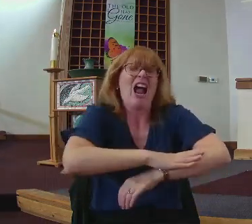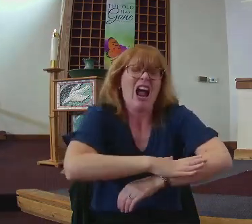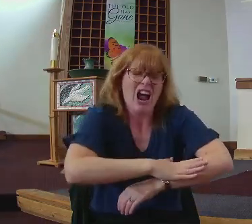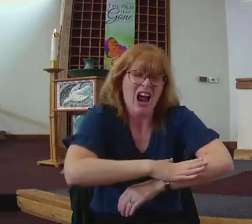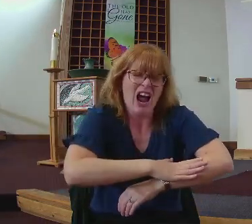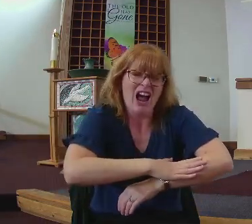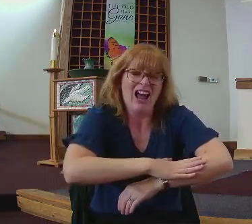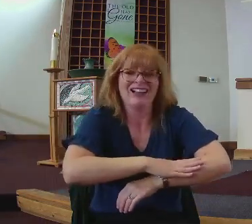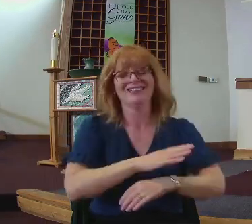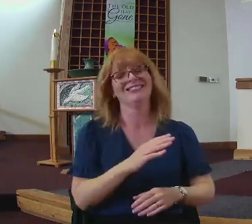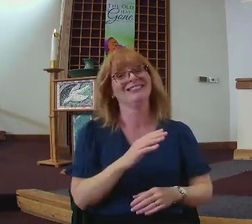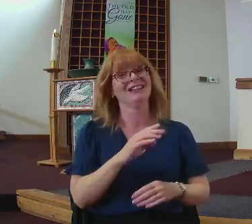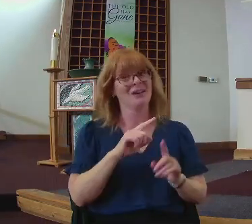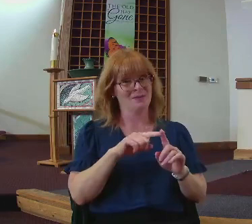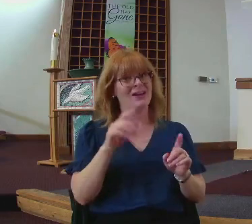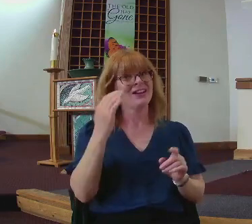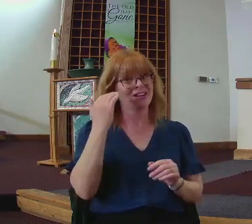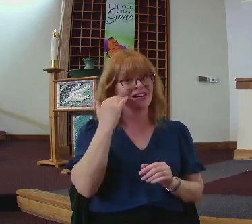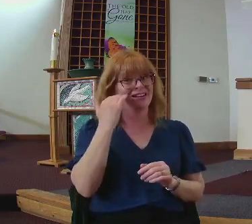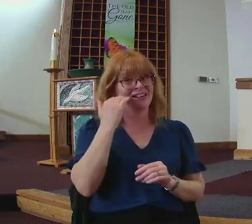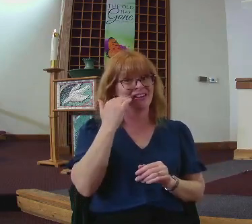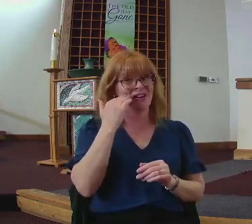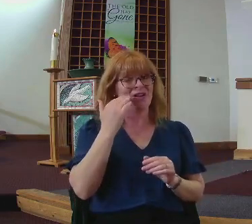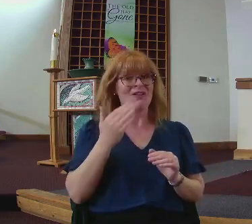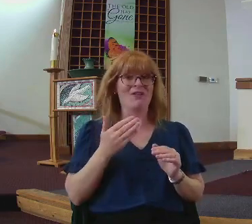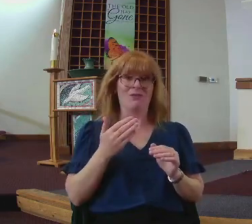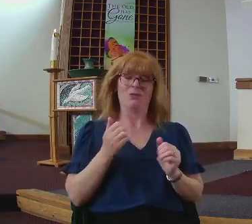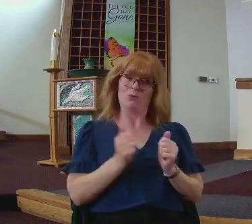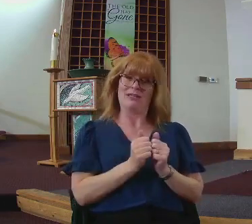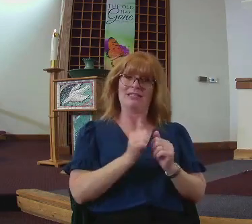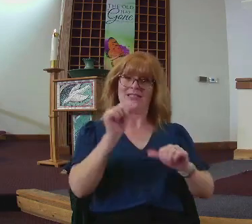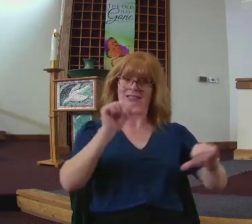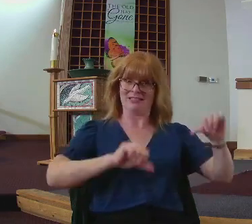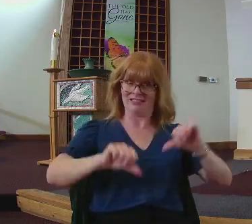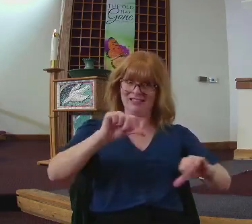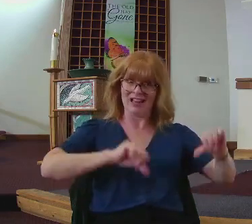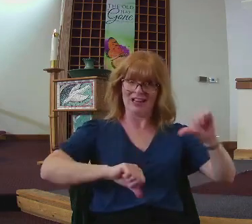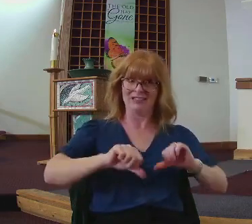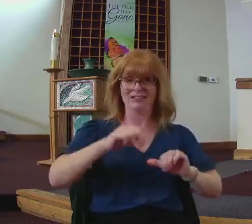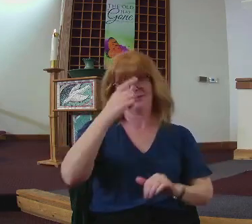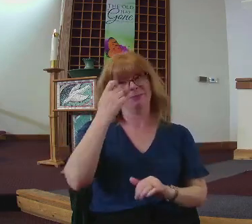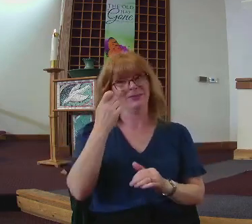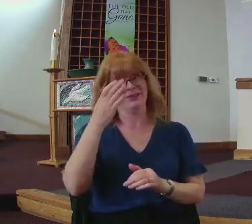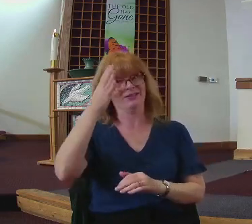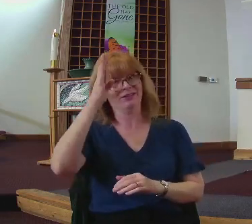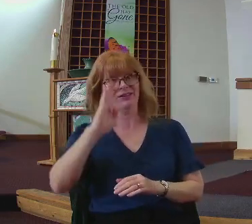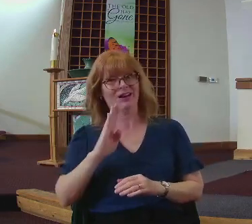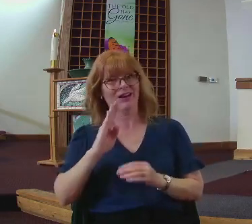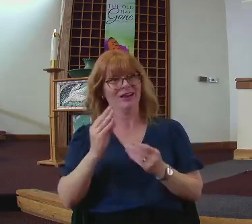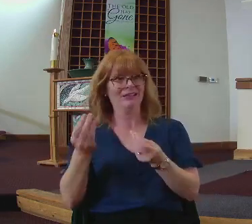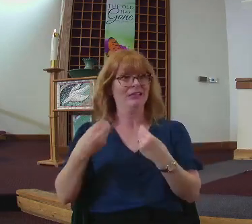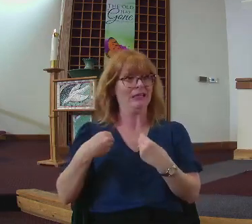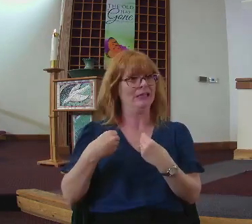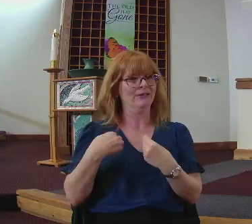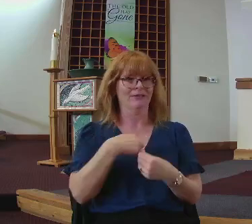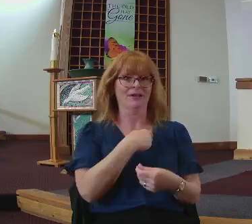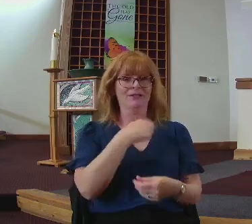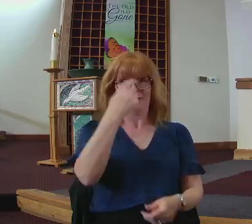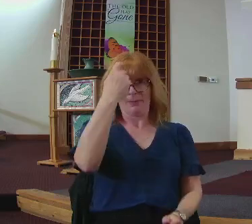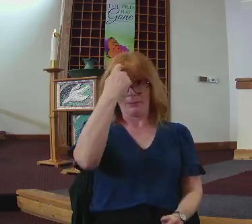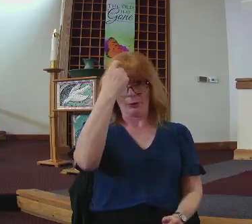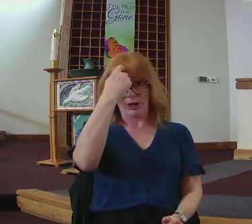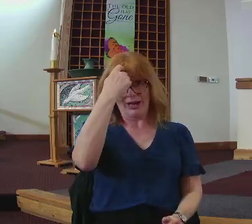But do you know that through science, because God gifted us with brains